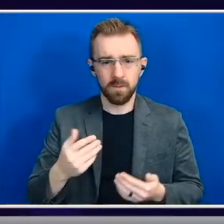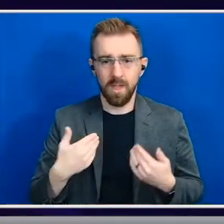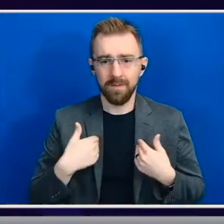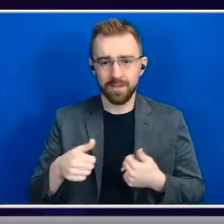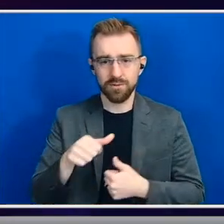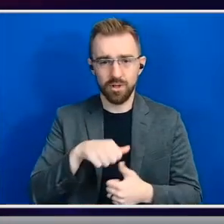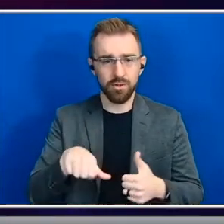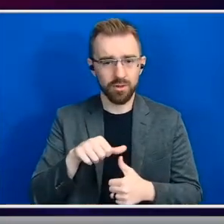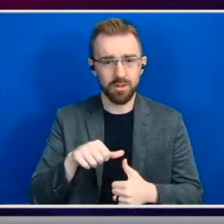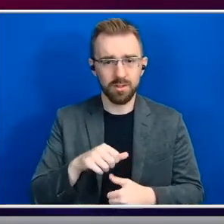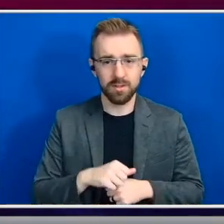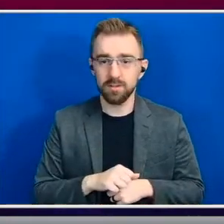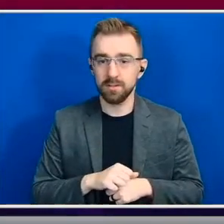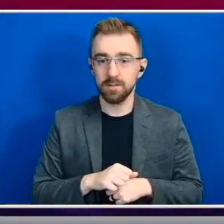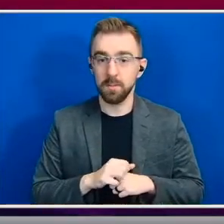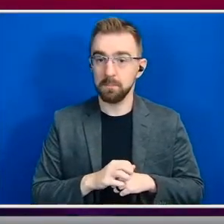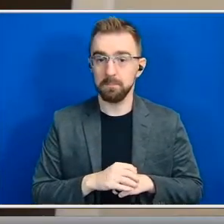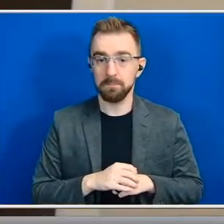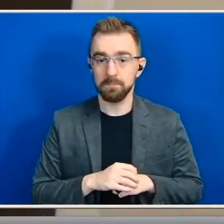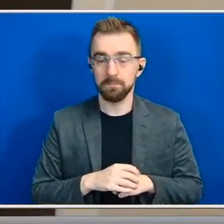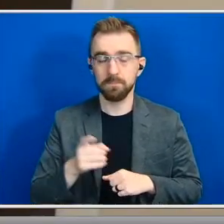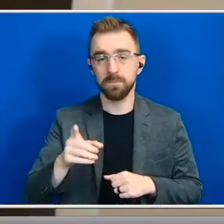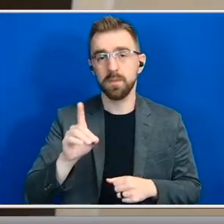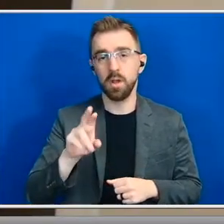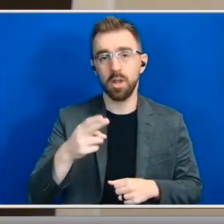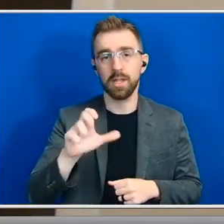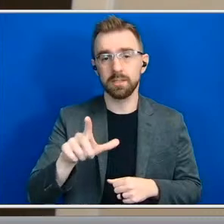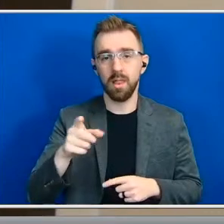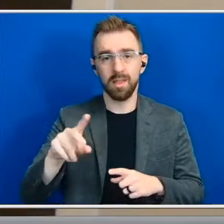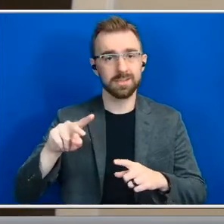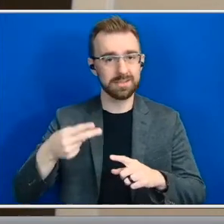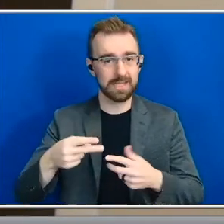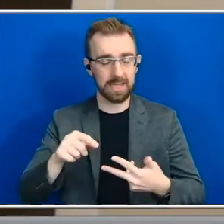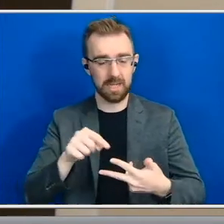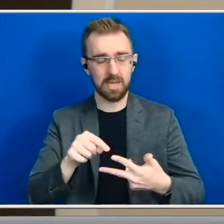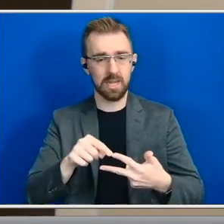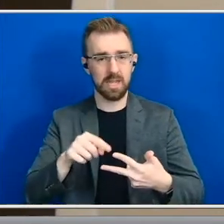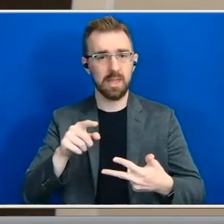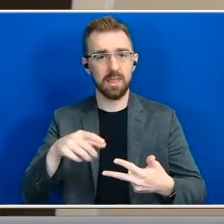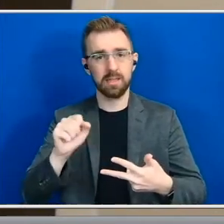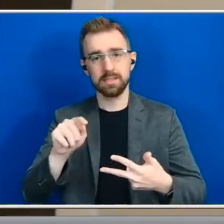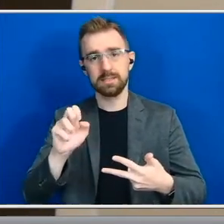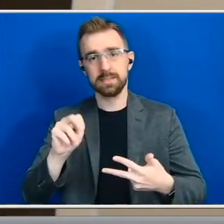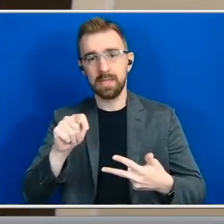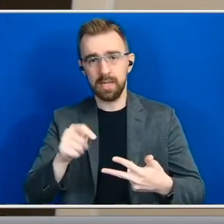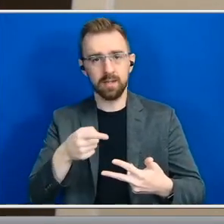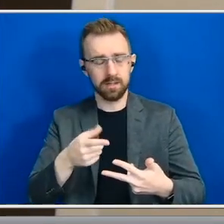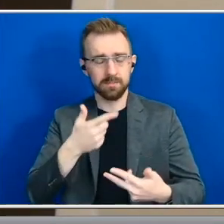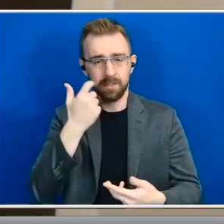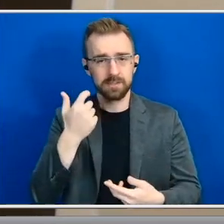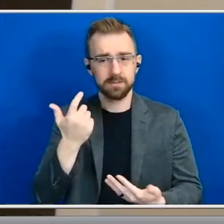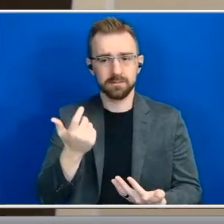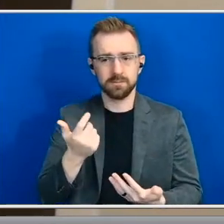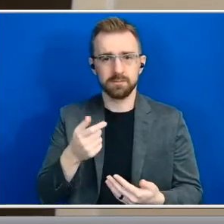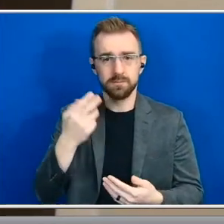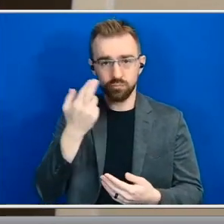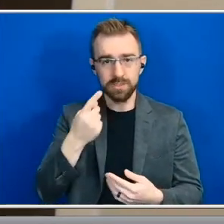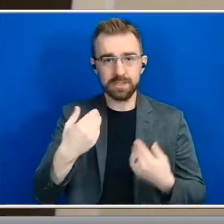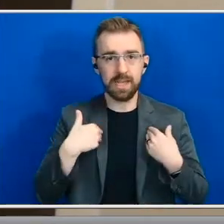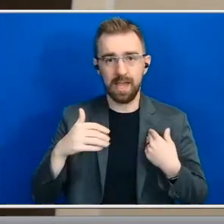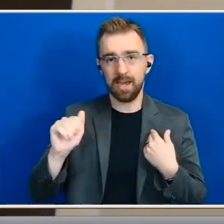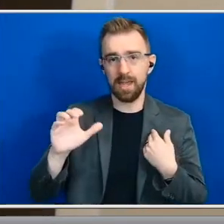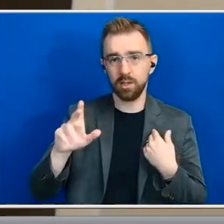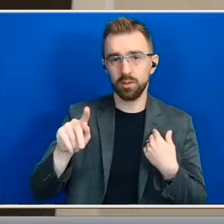we had to do Dr. Hessel's second procedure and then the stent is because the reason Steve had an acute aortic syndrome,